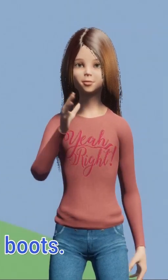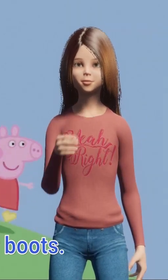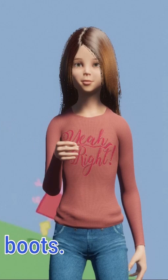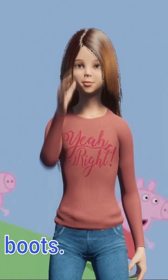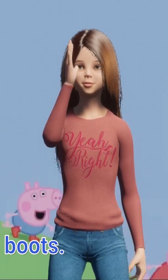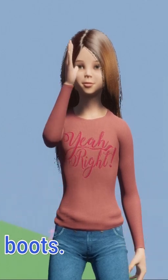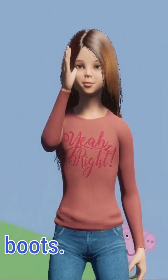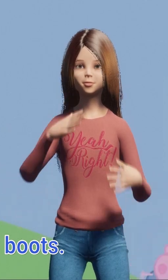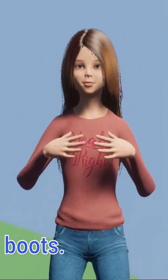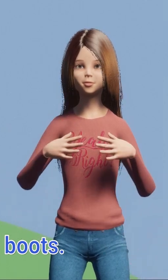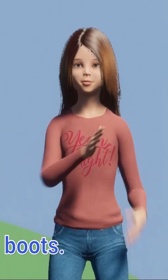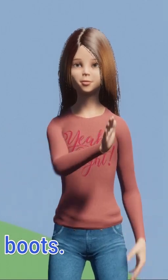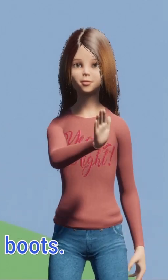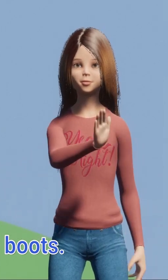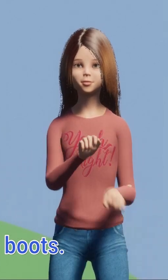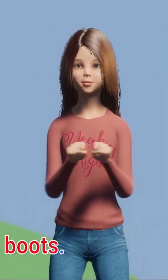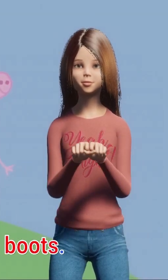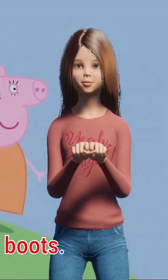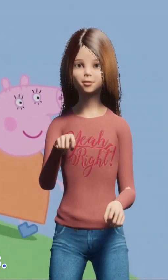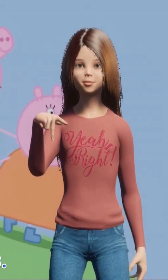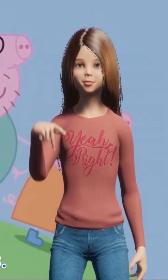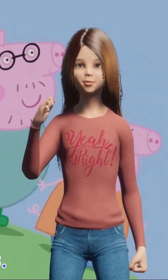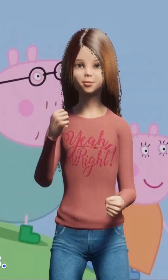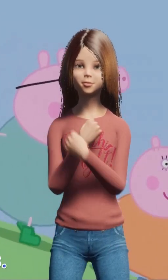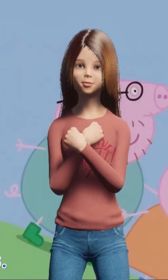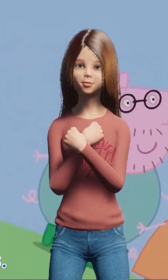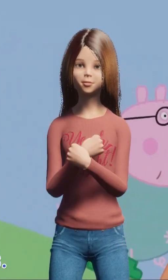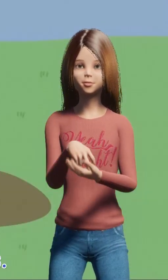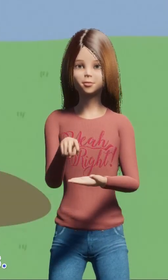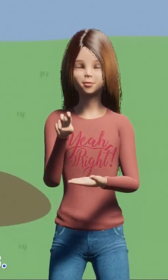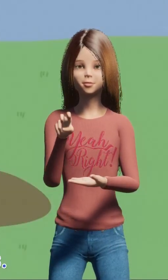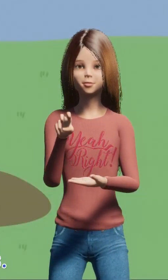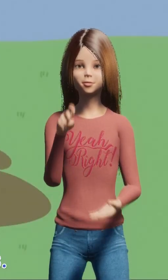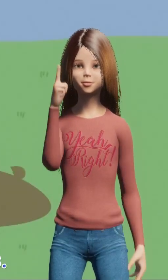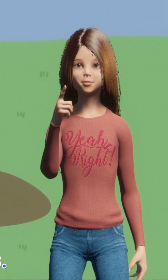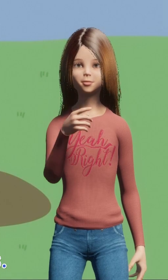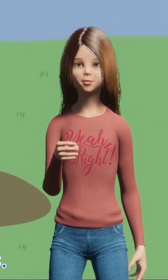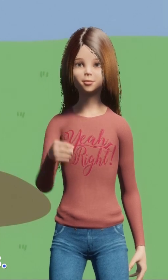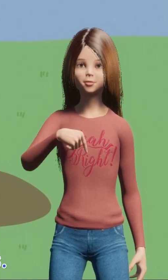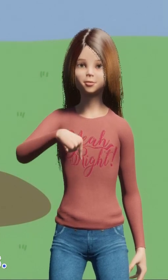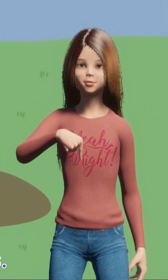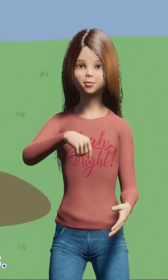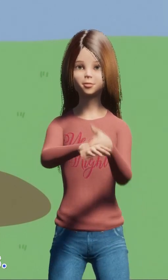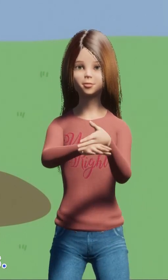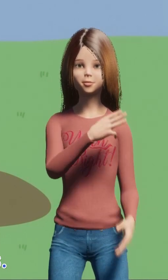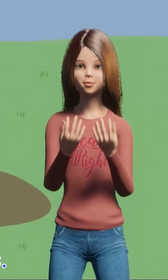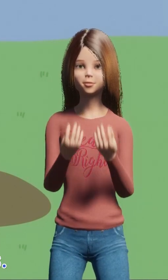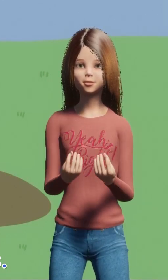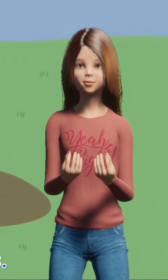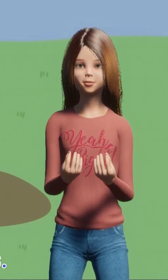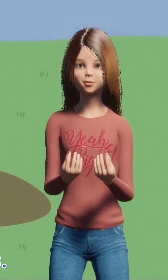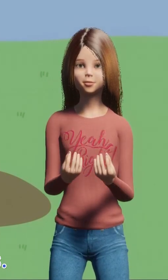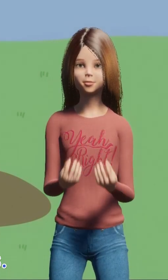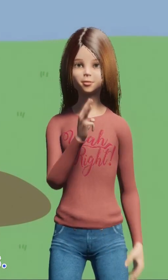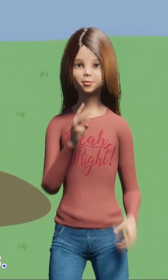Peppa and George are wearing their boots. Mummy and Daddy are wearing their boots. Peppa loves jumping up and